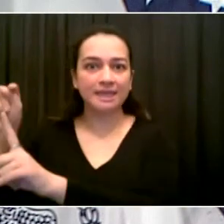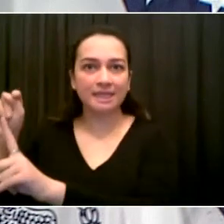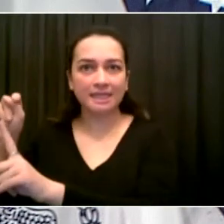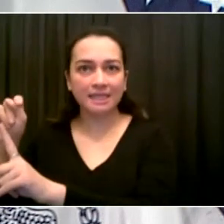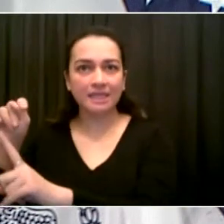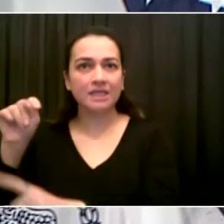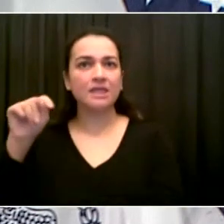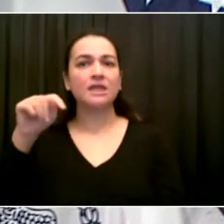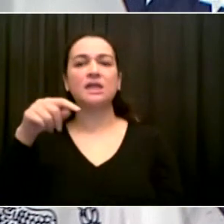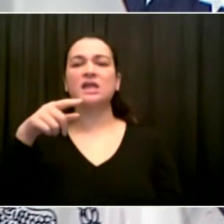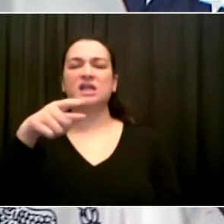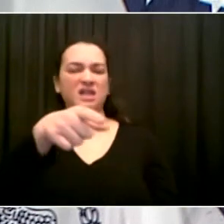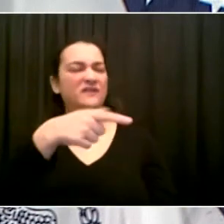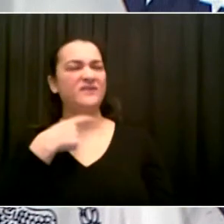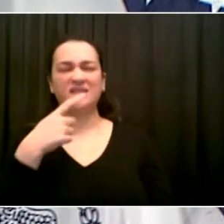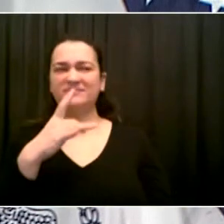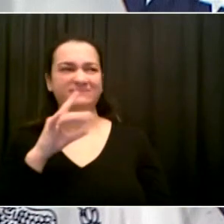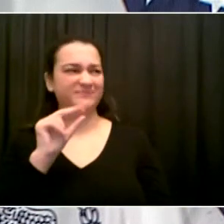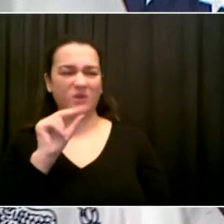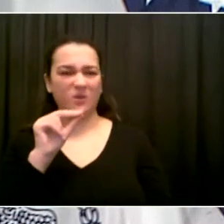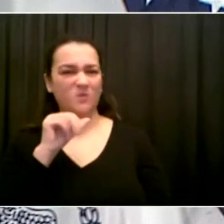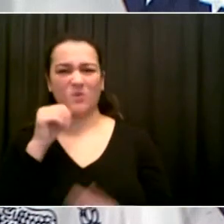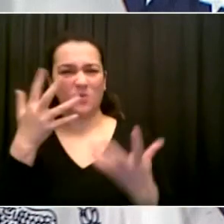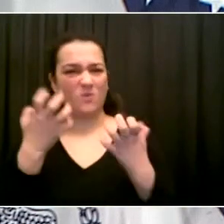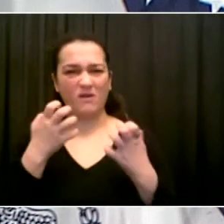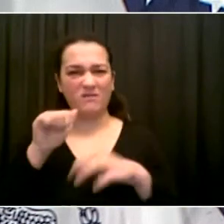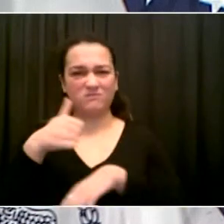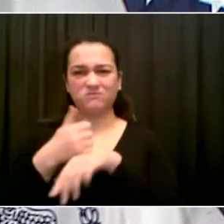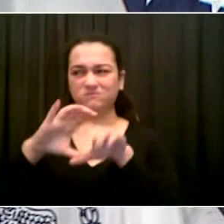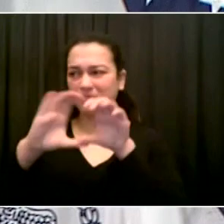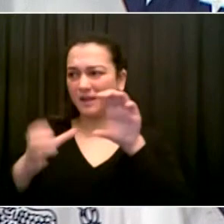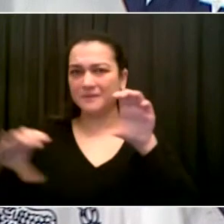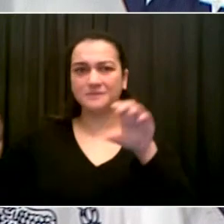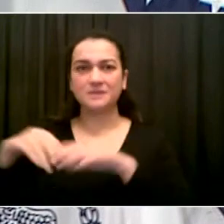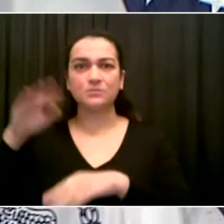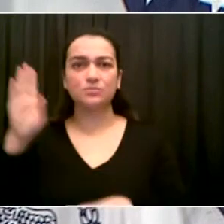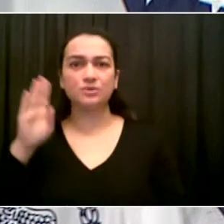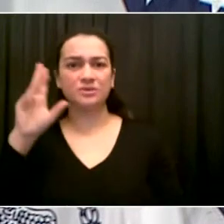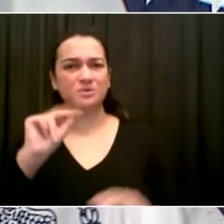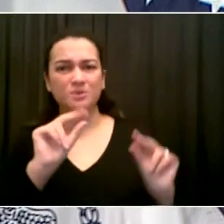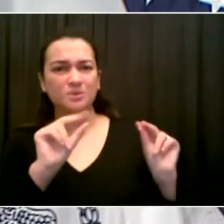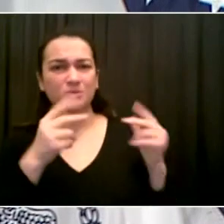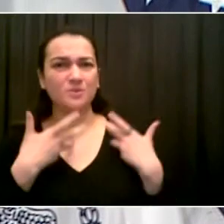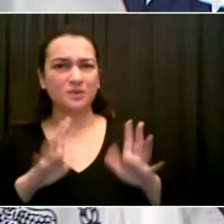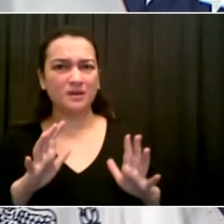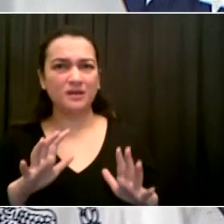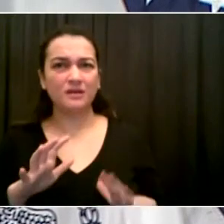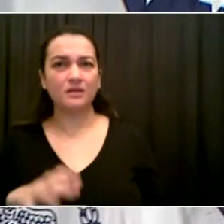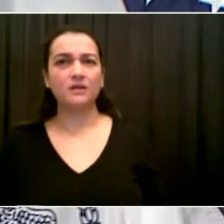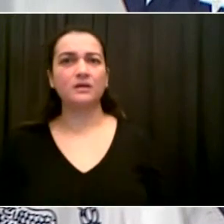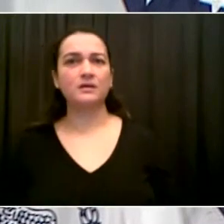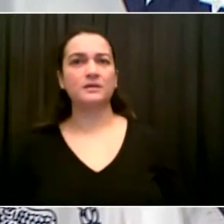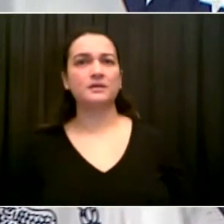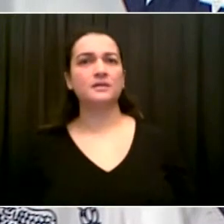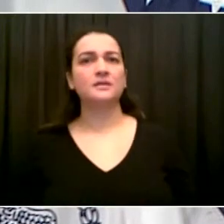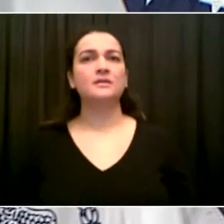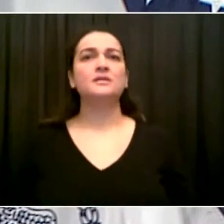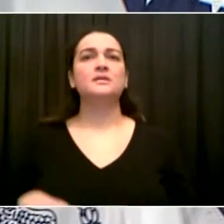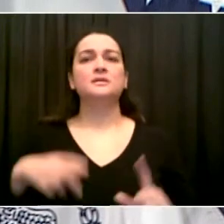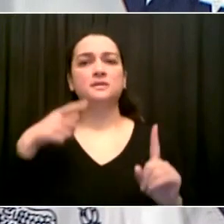could talk about what actions you plan to take to actually stop that expanded infrastructure, and what can the